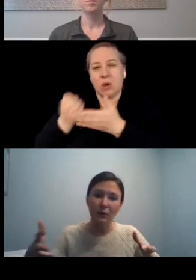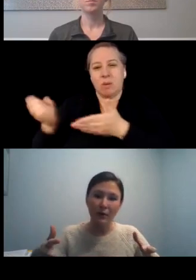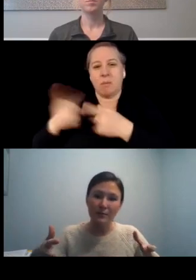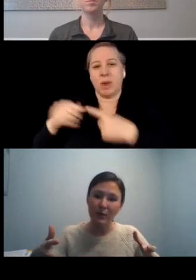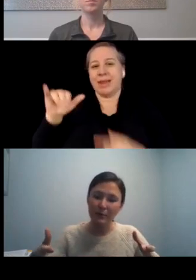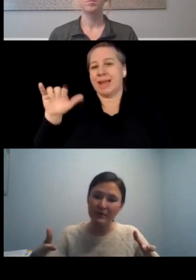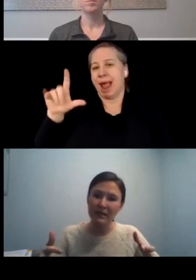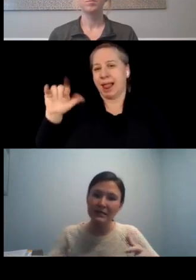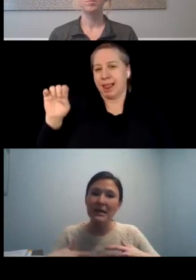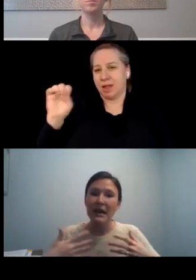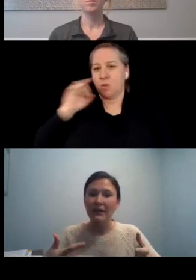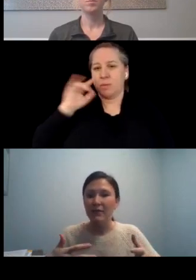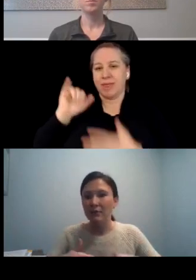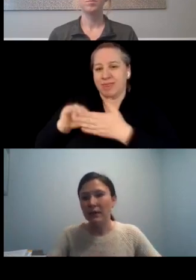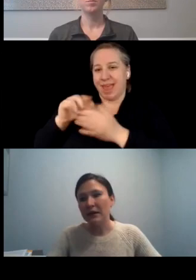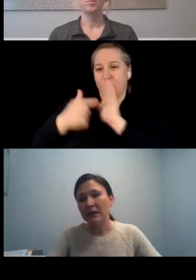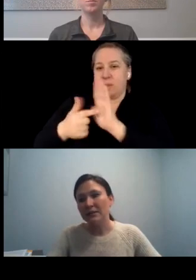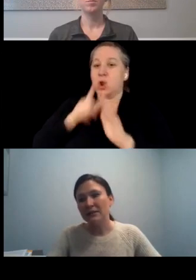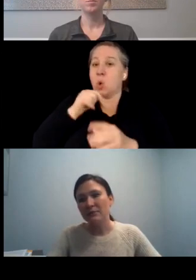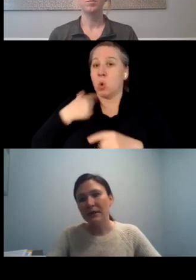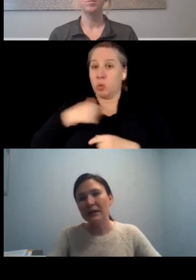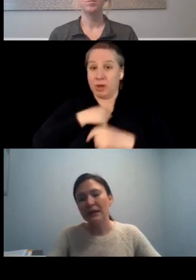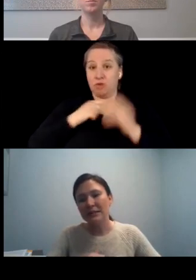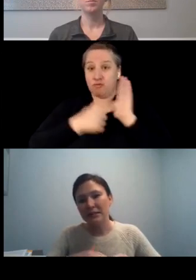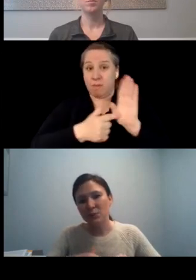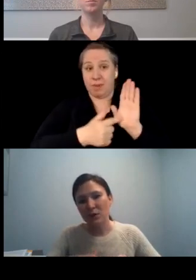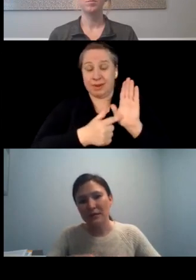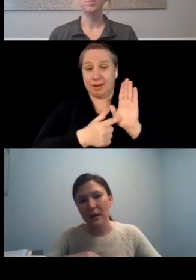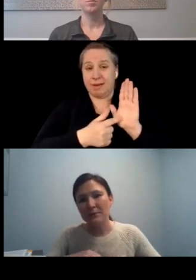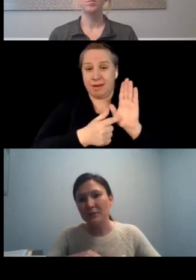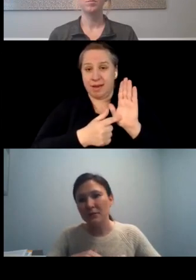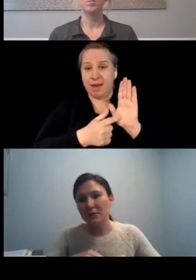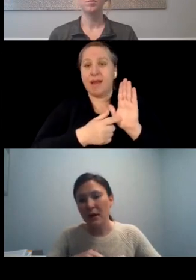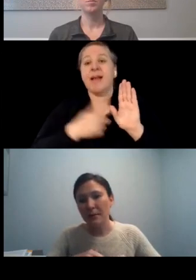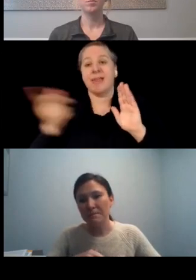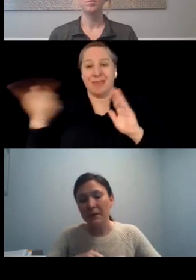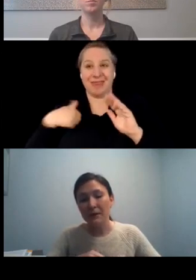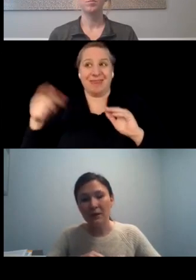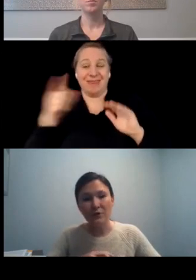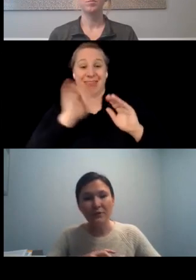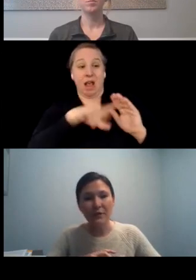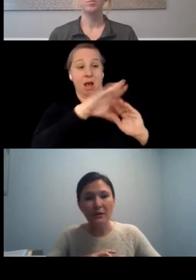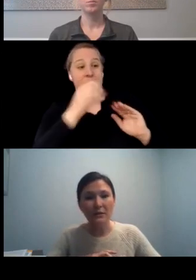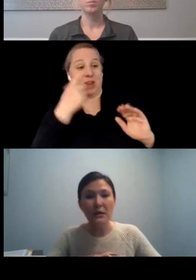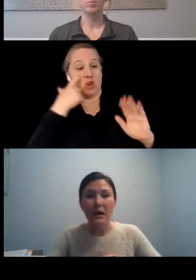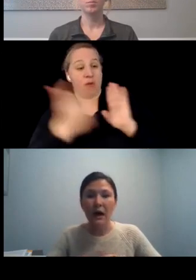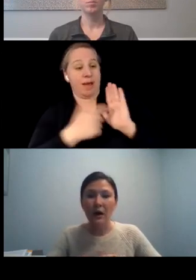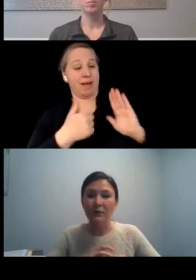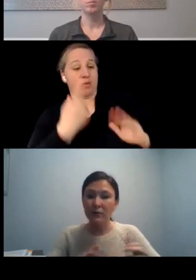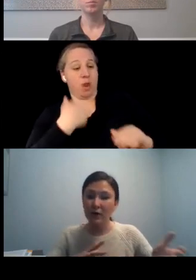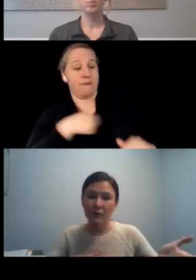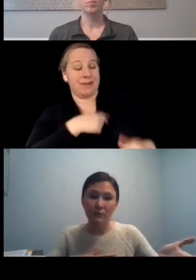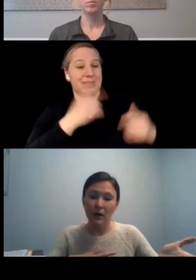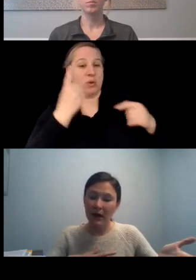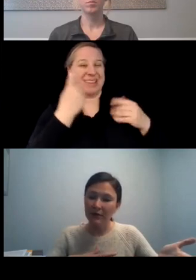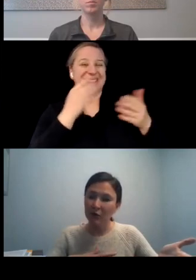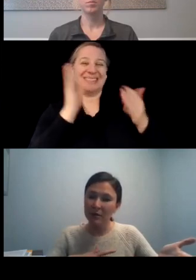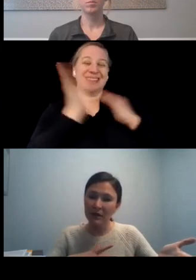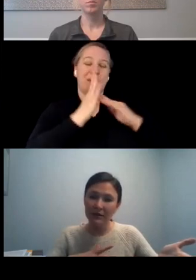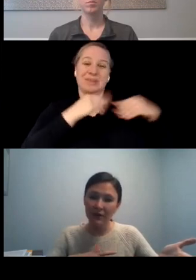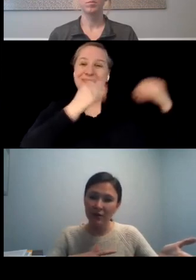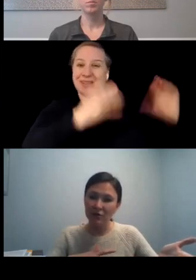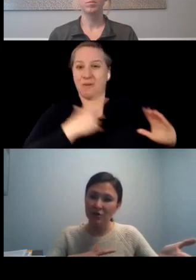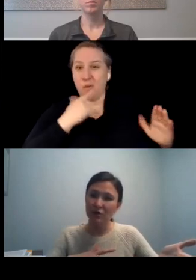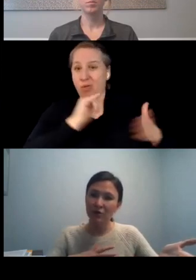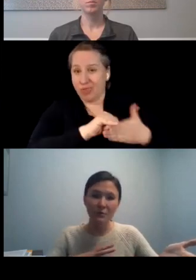equipment who we represent, and then they recognize us as one of the top dealers in the country for that. Volvo, a heavy